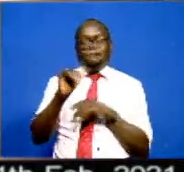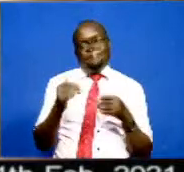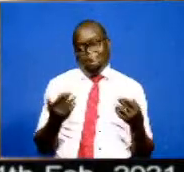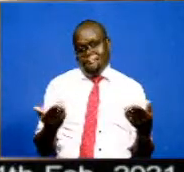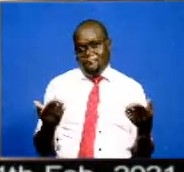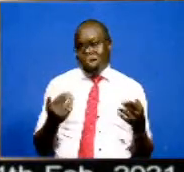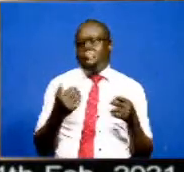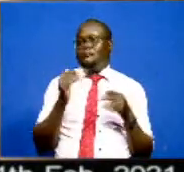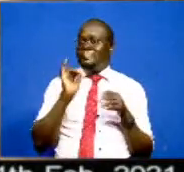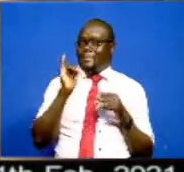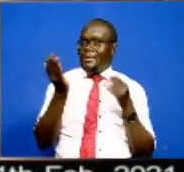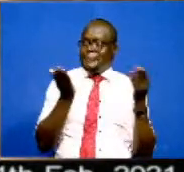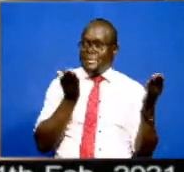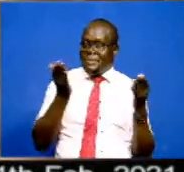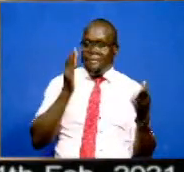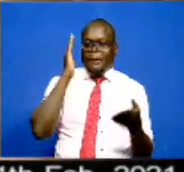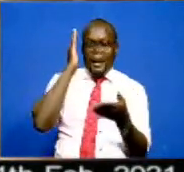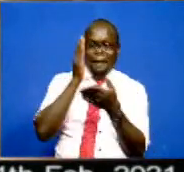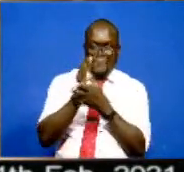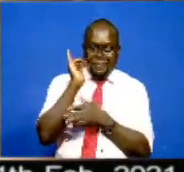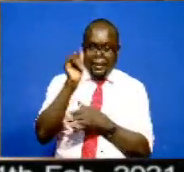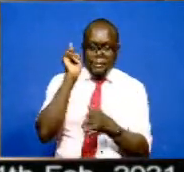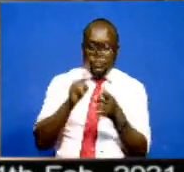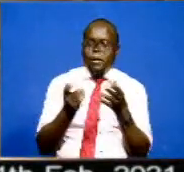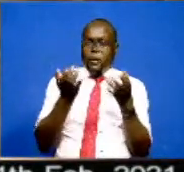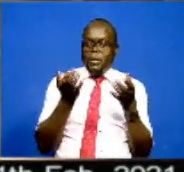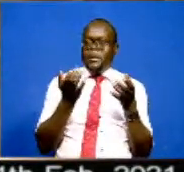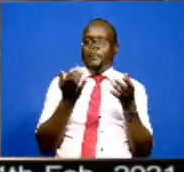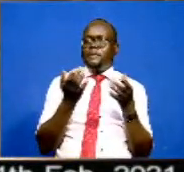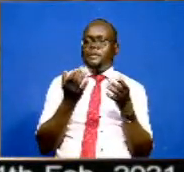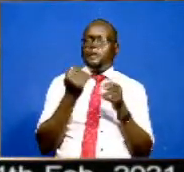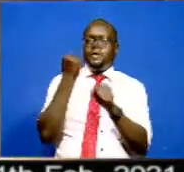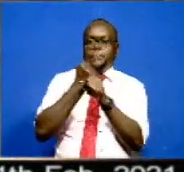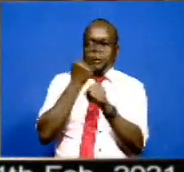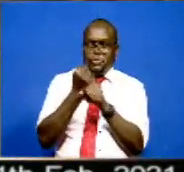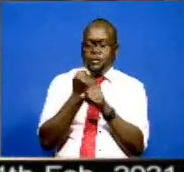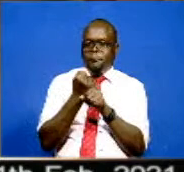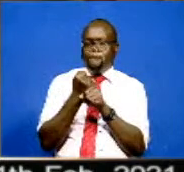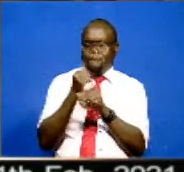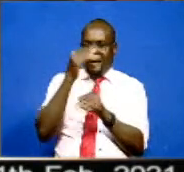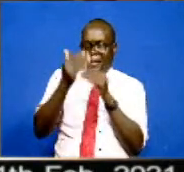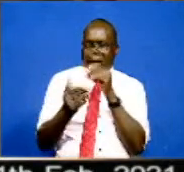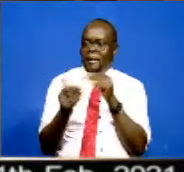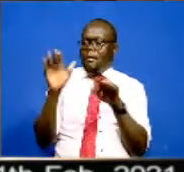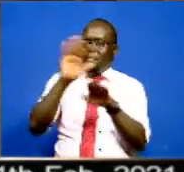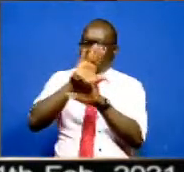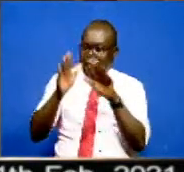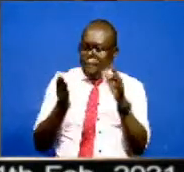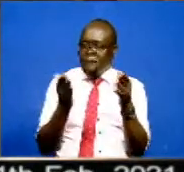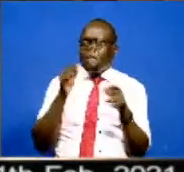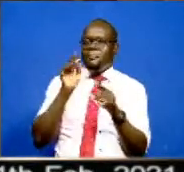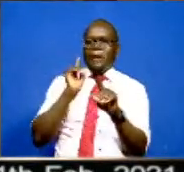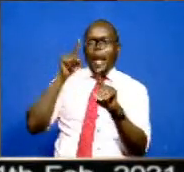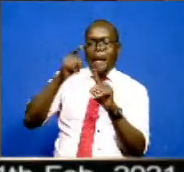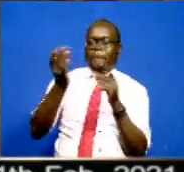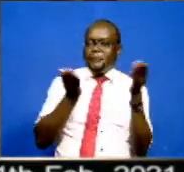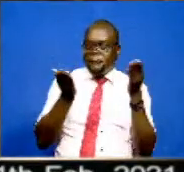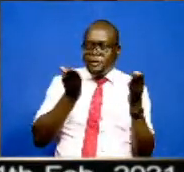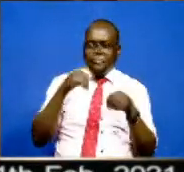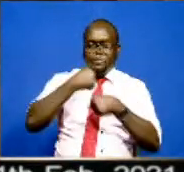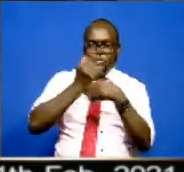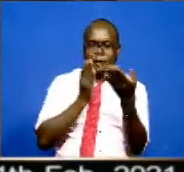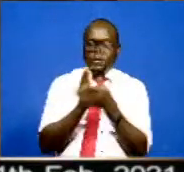it's a service, and I believe that's what we need to focus at the end of it all, that we are here to serve, to make Kenya a better